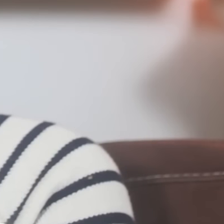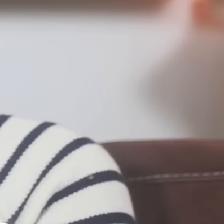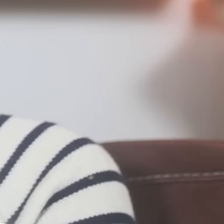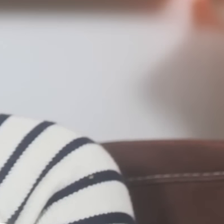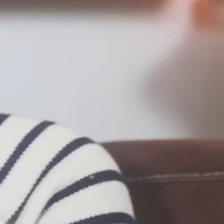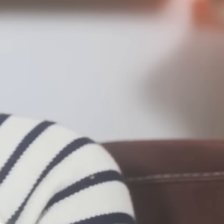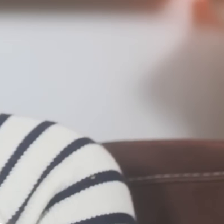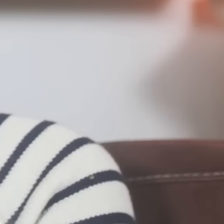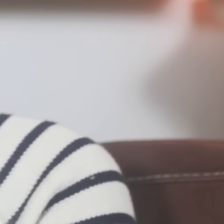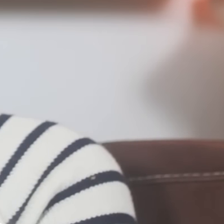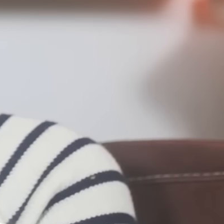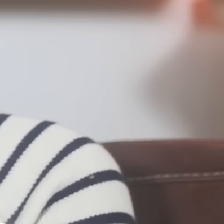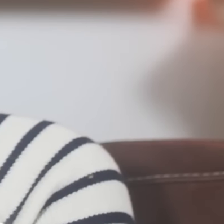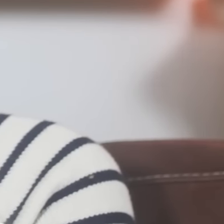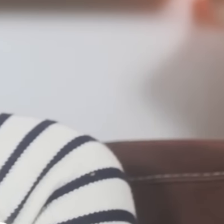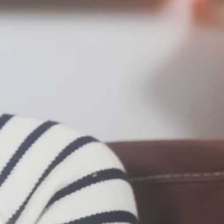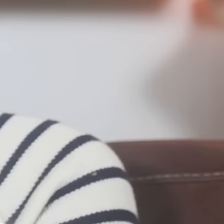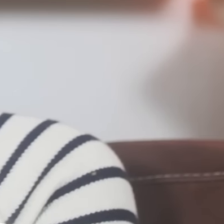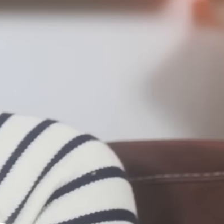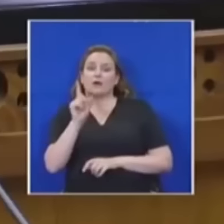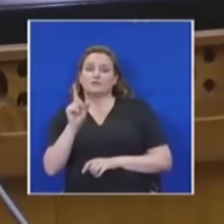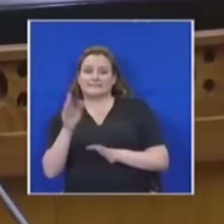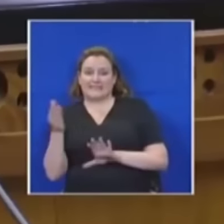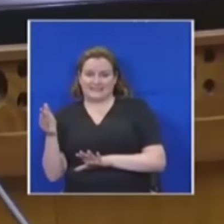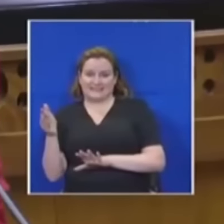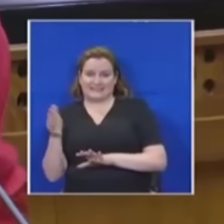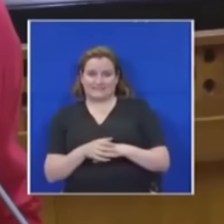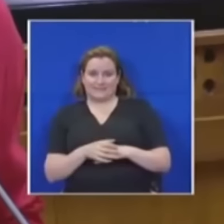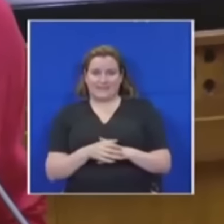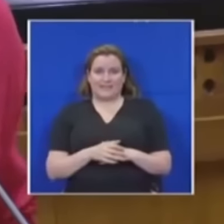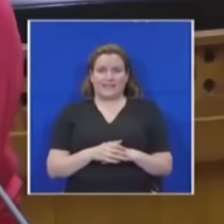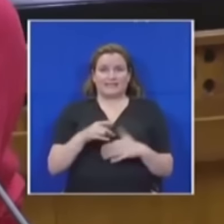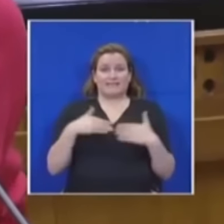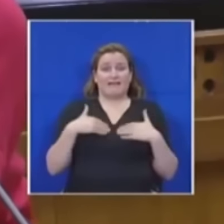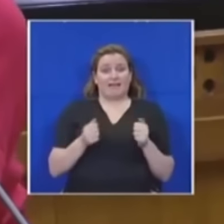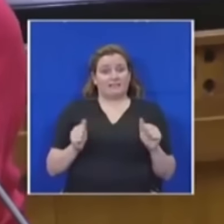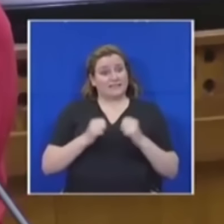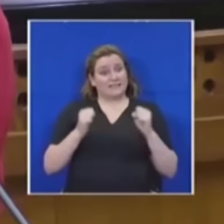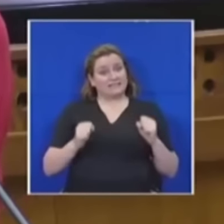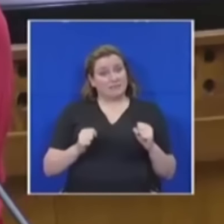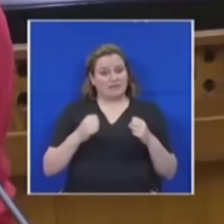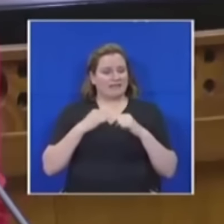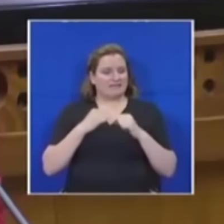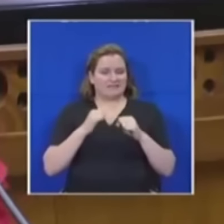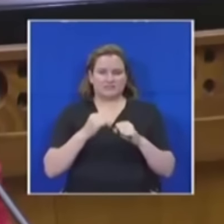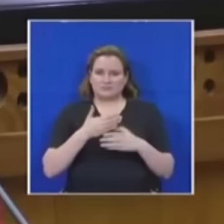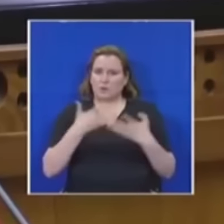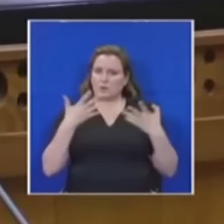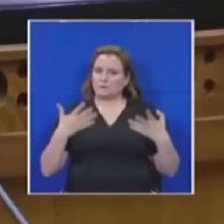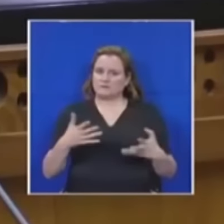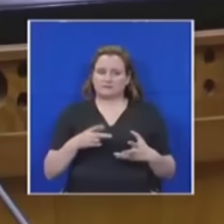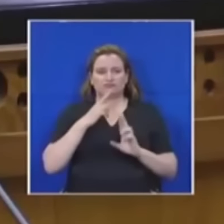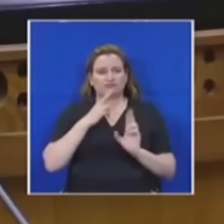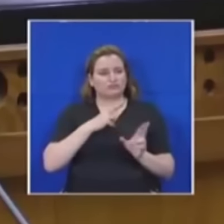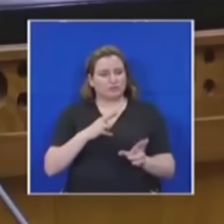old Russia with its Marxism and communism. The health system is the most efficient, is the most responsive